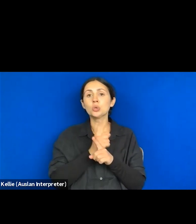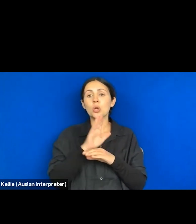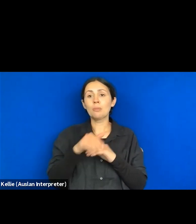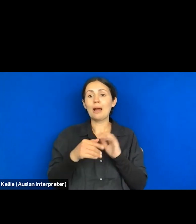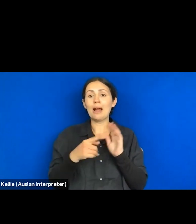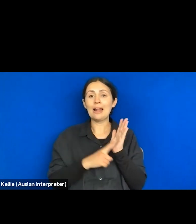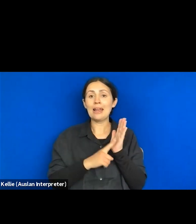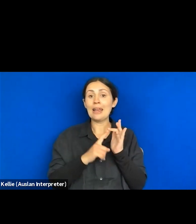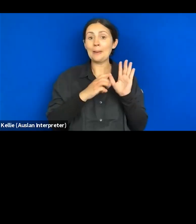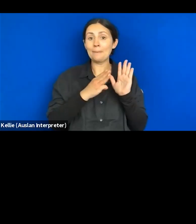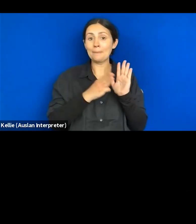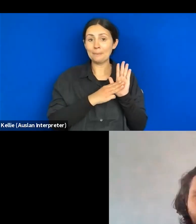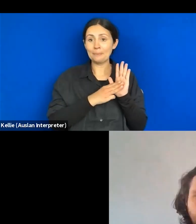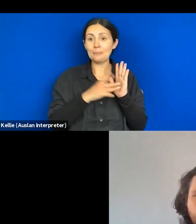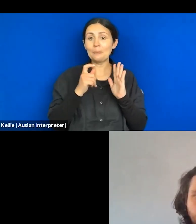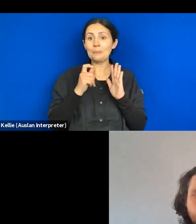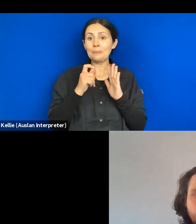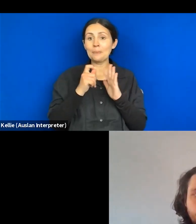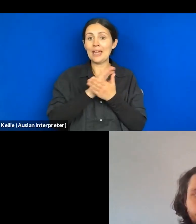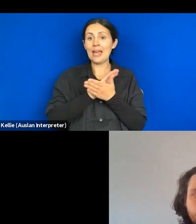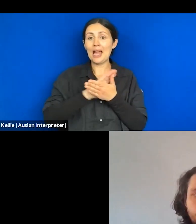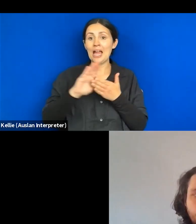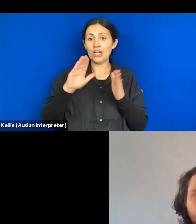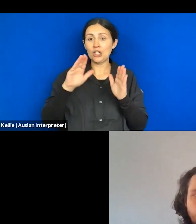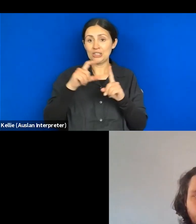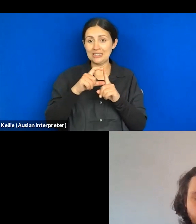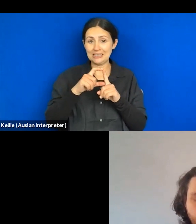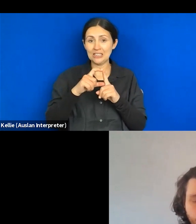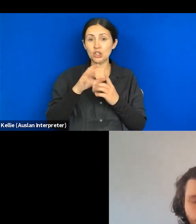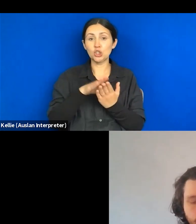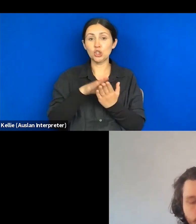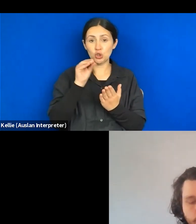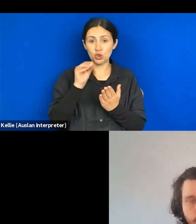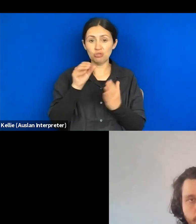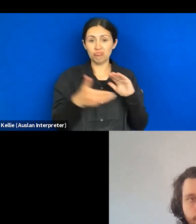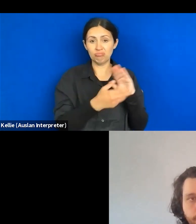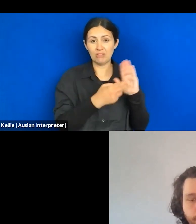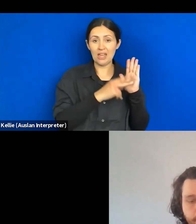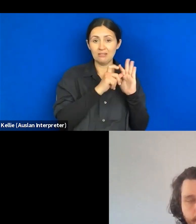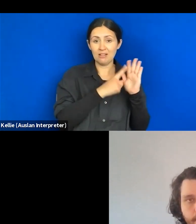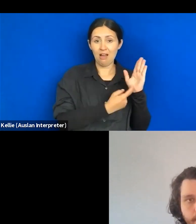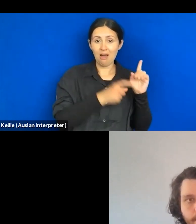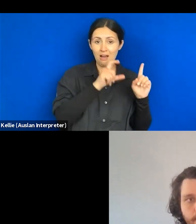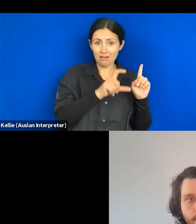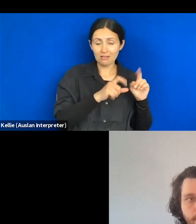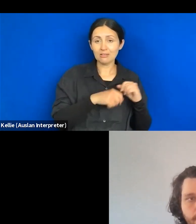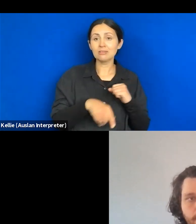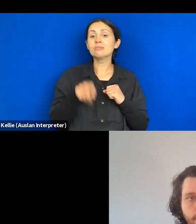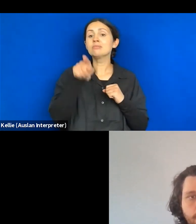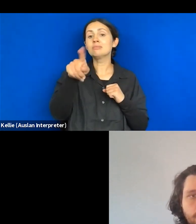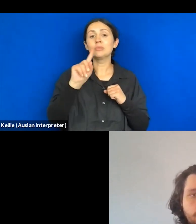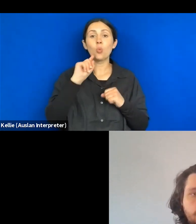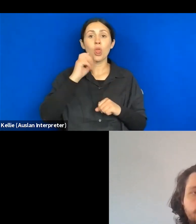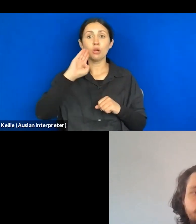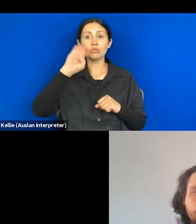a PhD student with NCRED, St. Vincent's and NDARC, and is presenting on